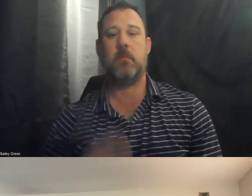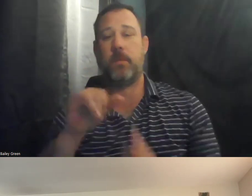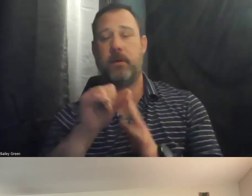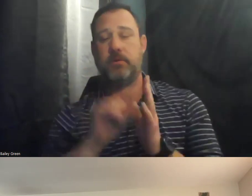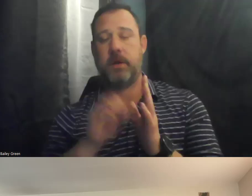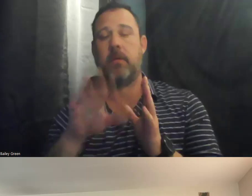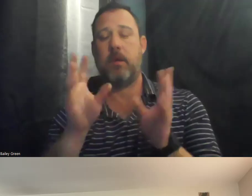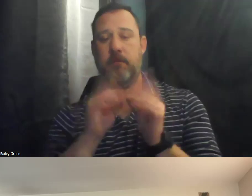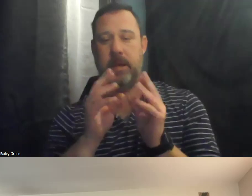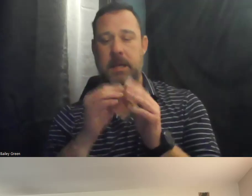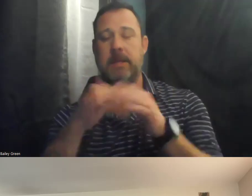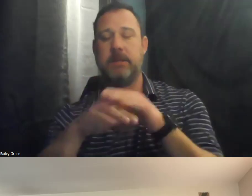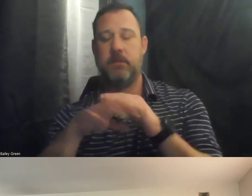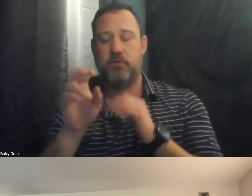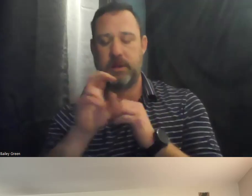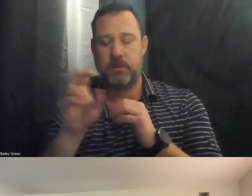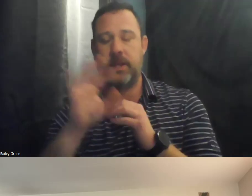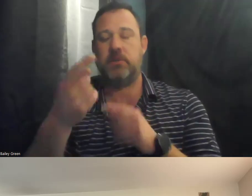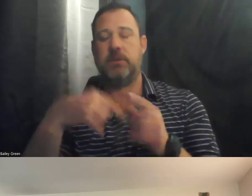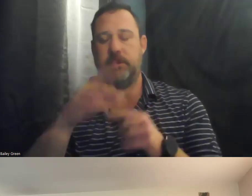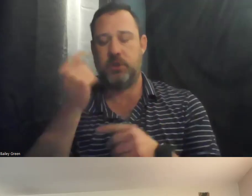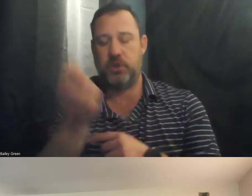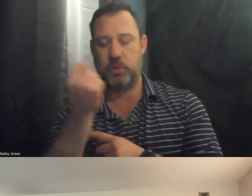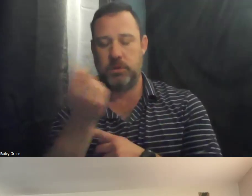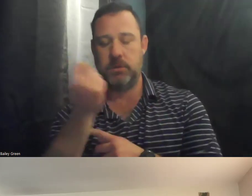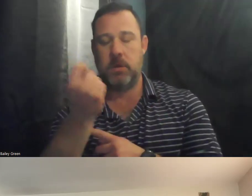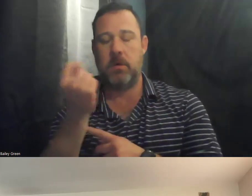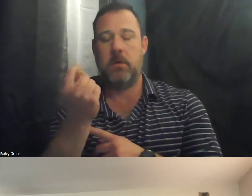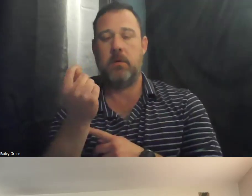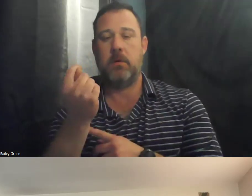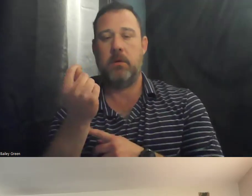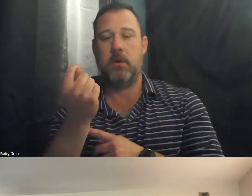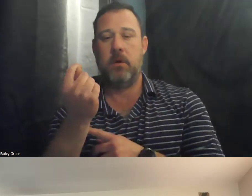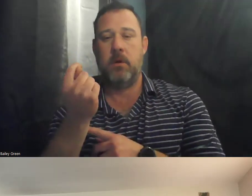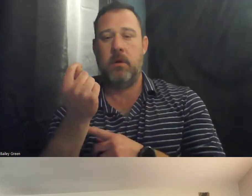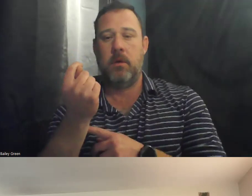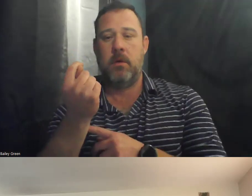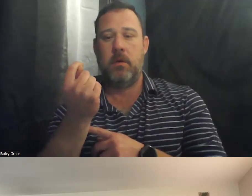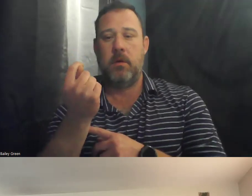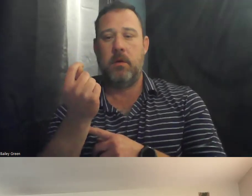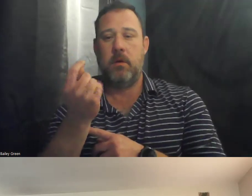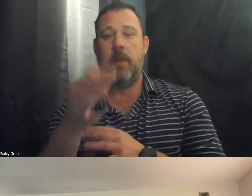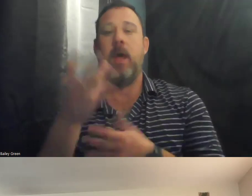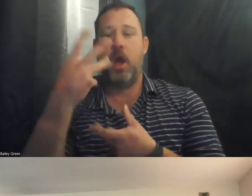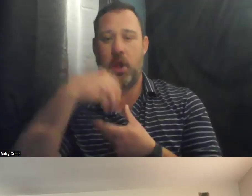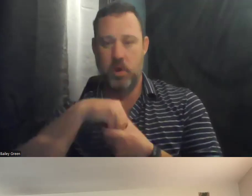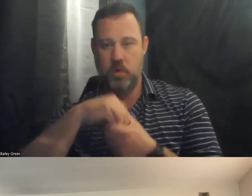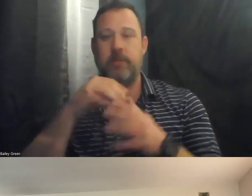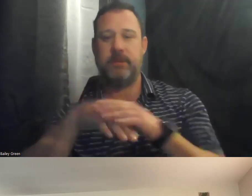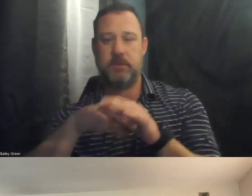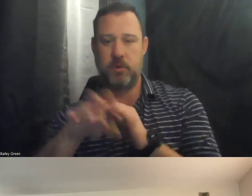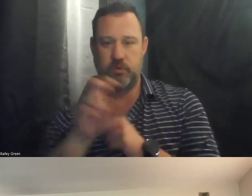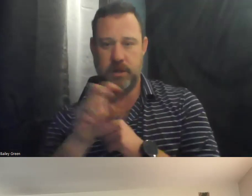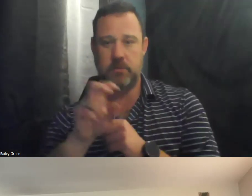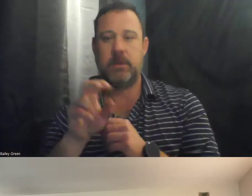item on accessible transportation is this coming Tuesday. And the inclusion of accessible transportation